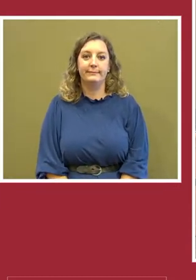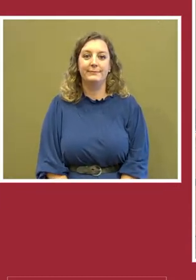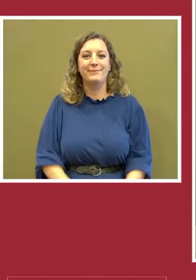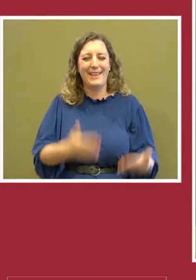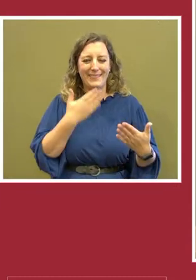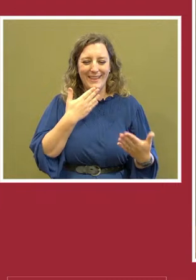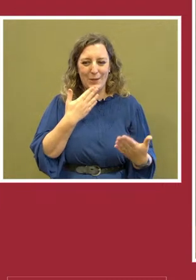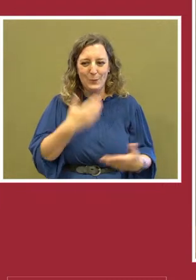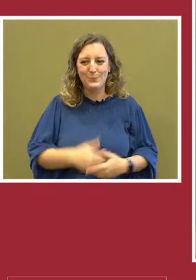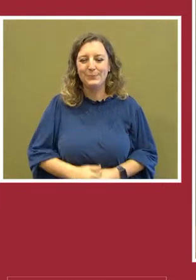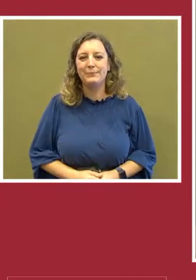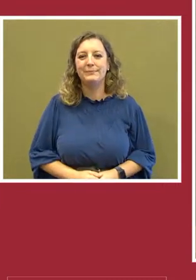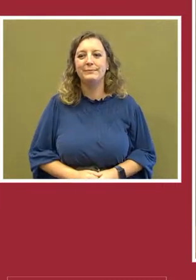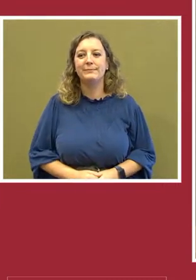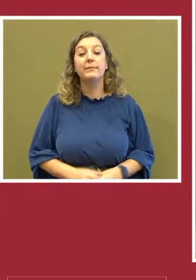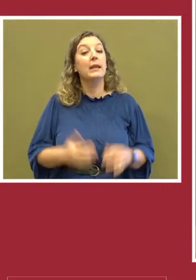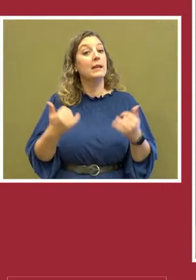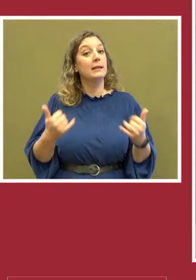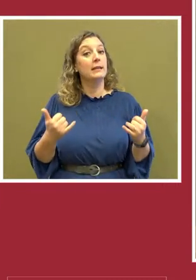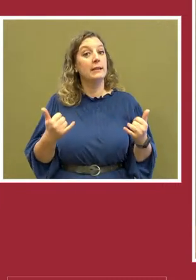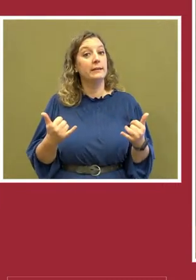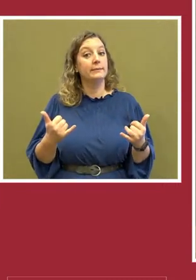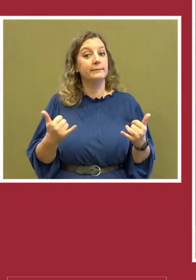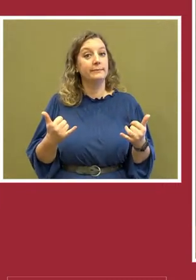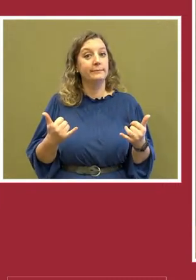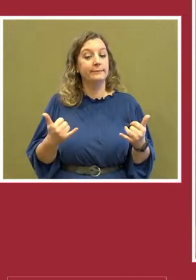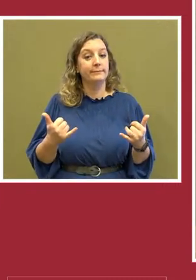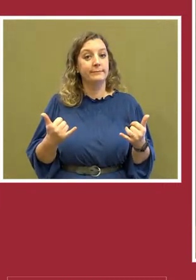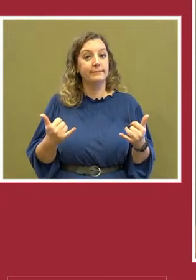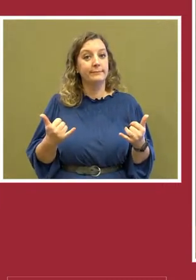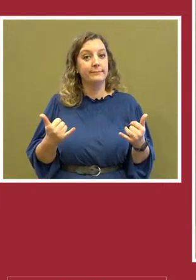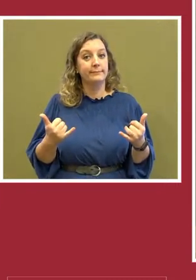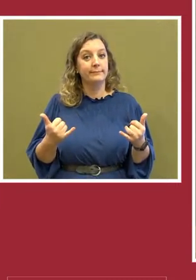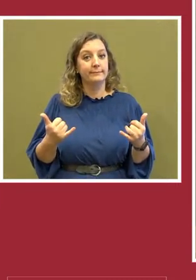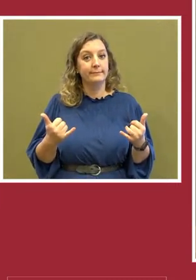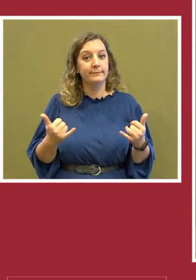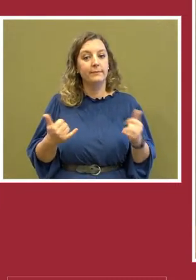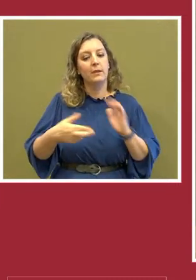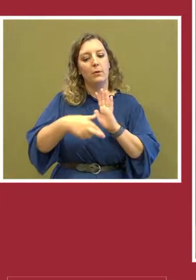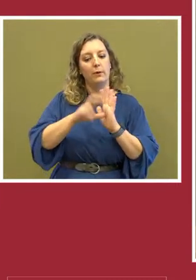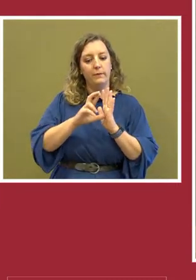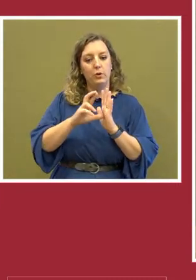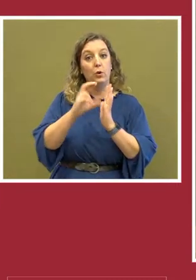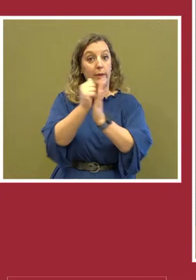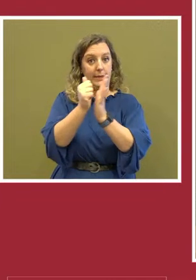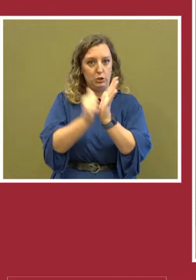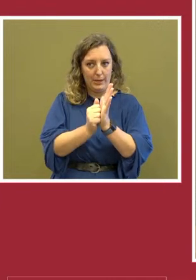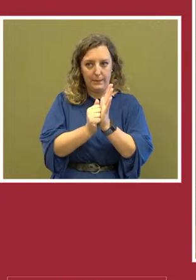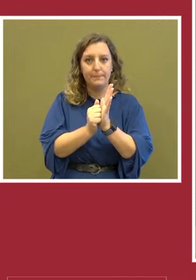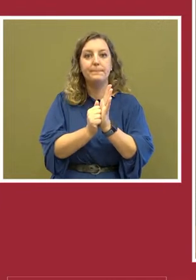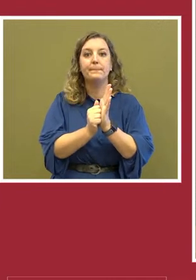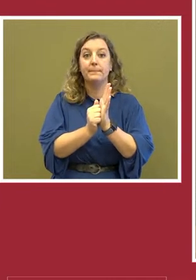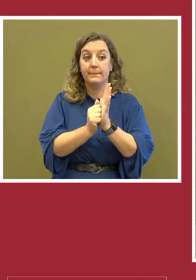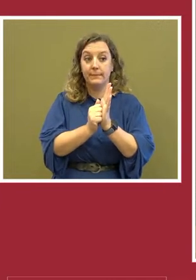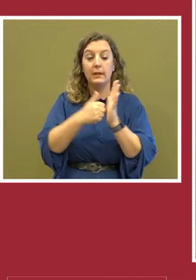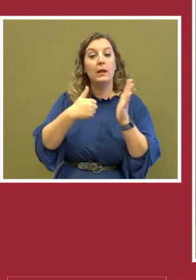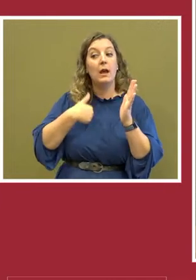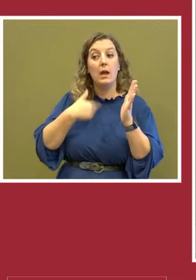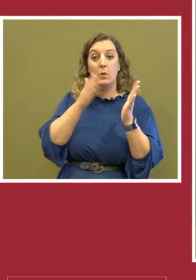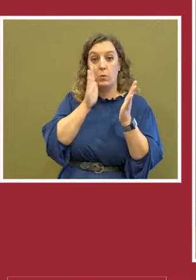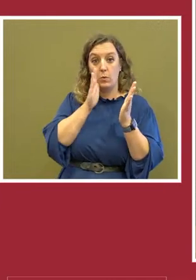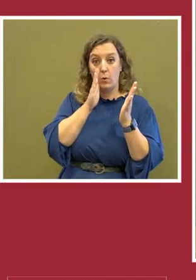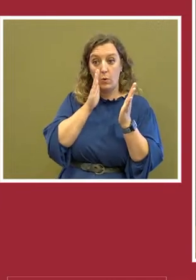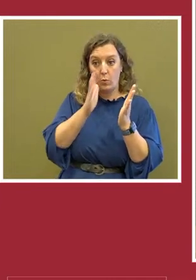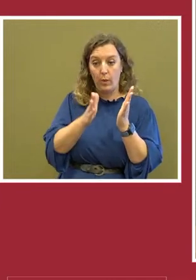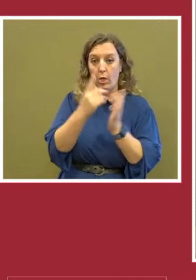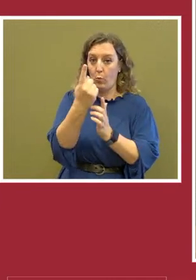Thank you. We will now move to a review of the agenda. I am going to